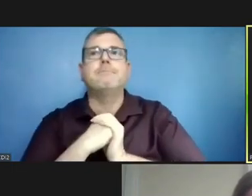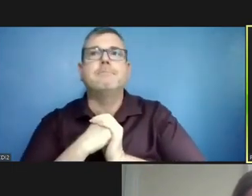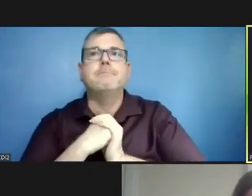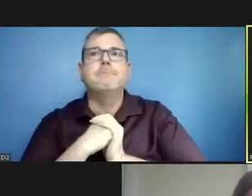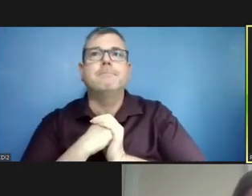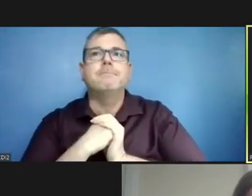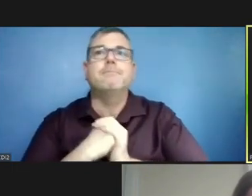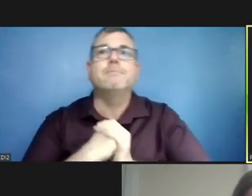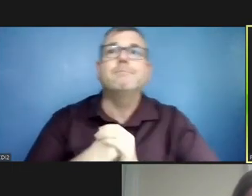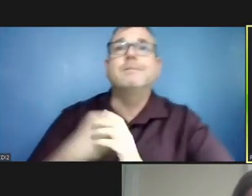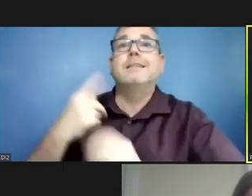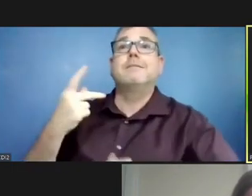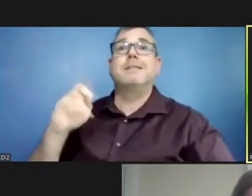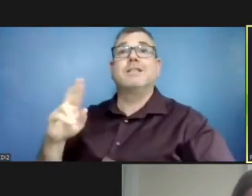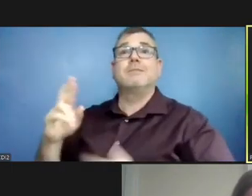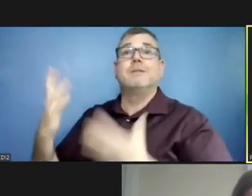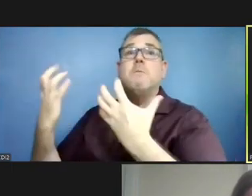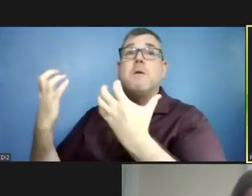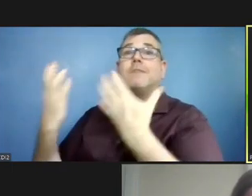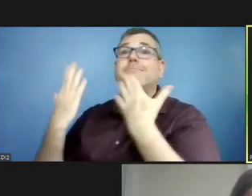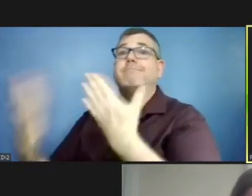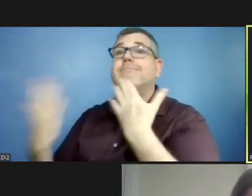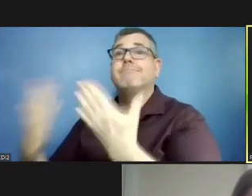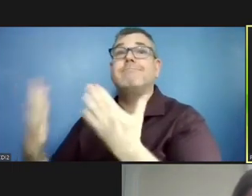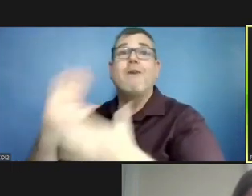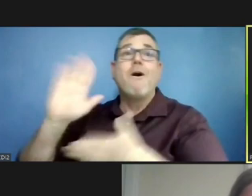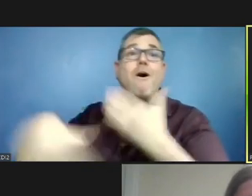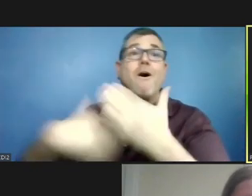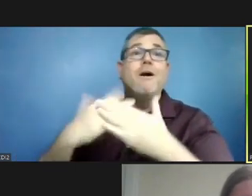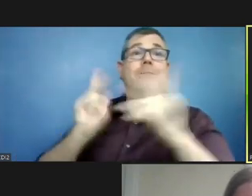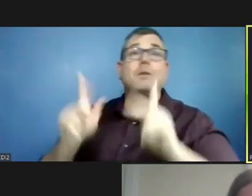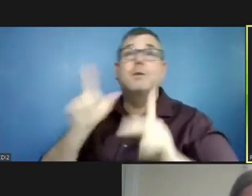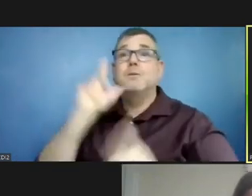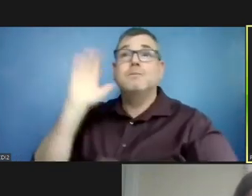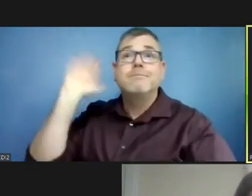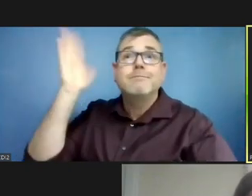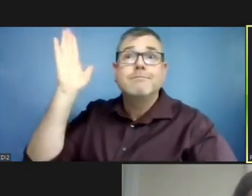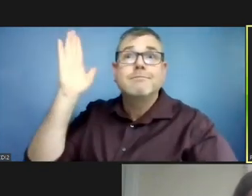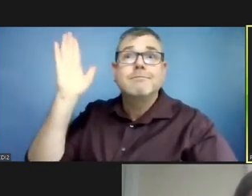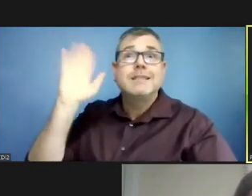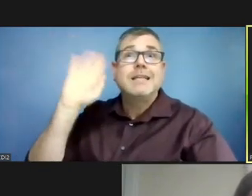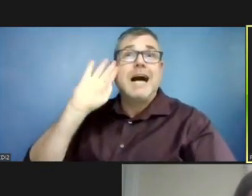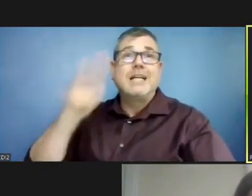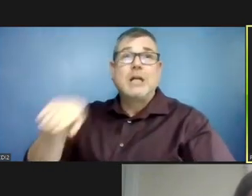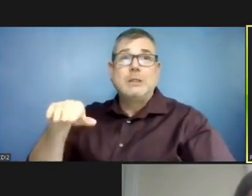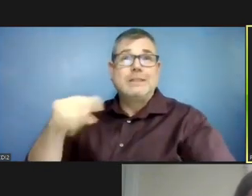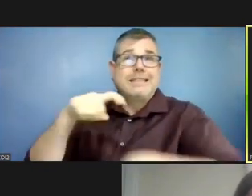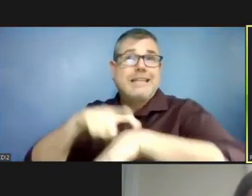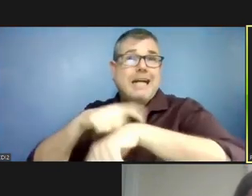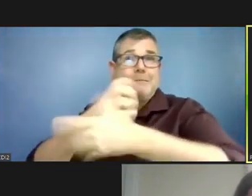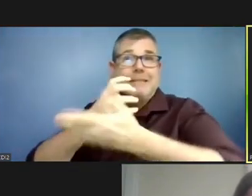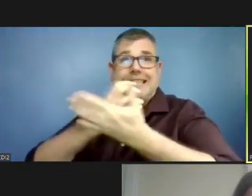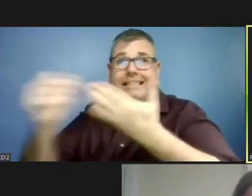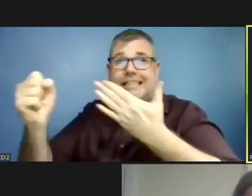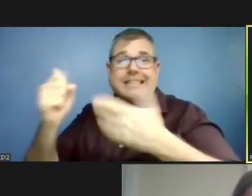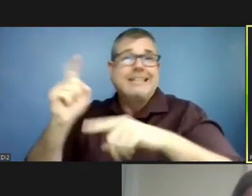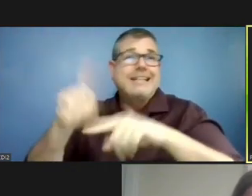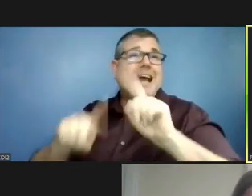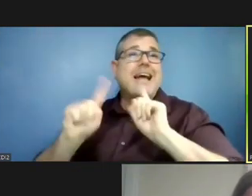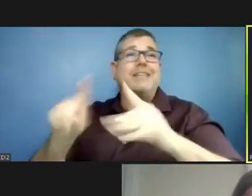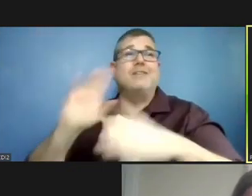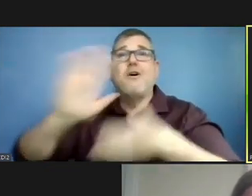presentation, and there was a lot of content, so we didn't get to everyone's questions, but I'll cover that in a minute. Before we close, though, I wanted to remind